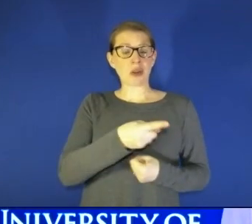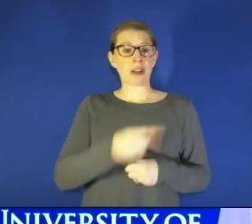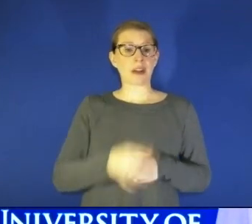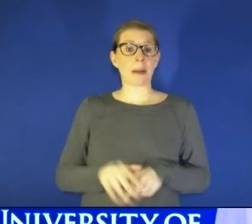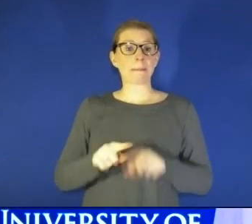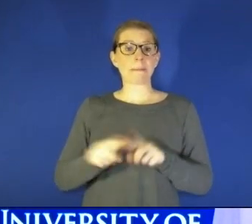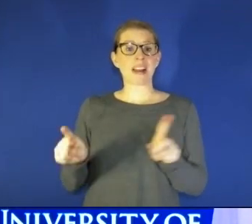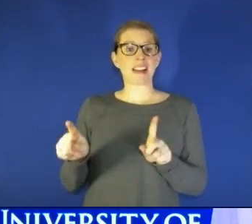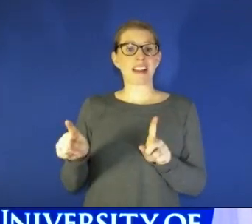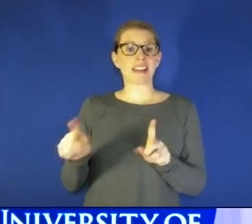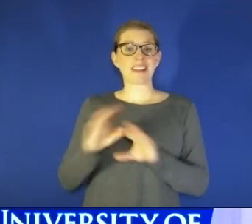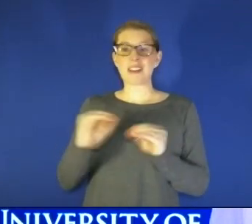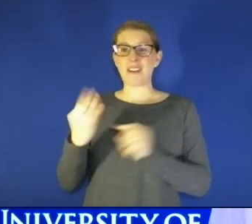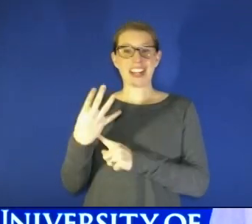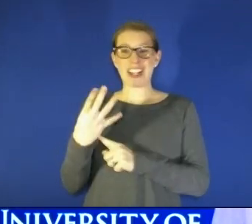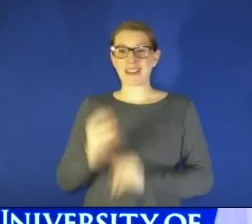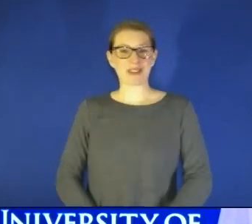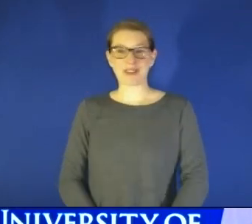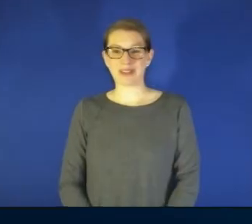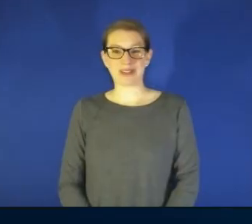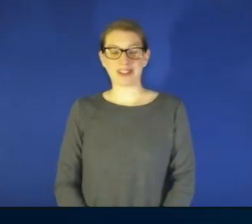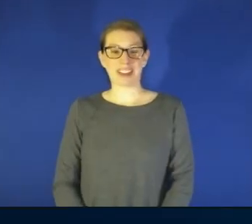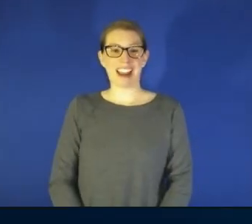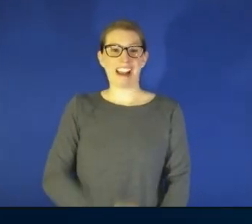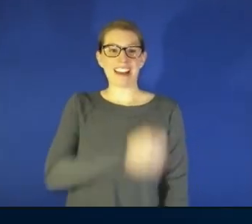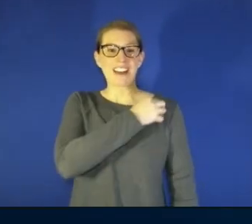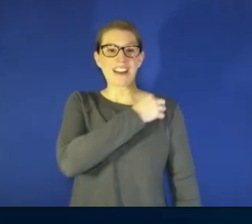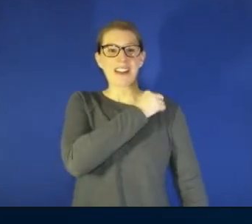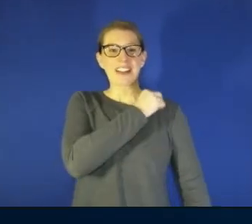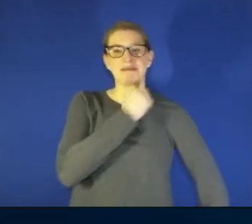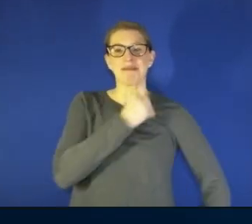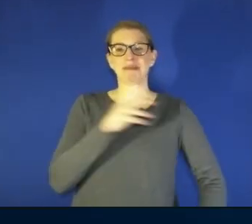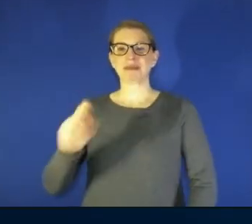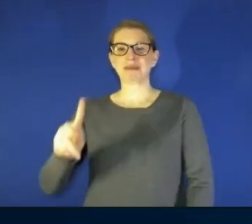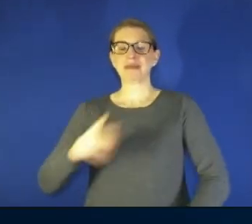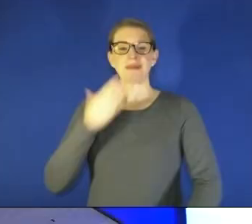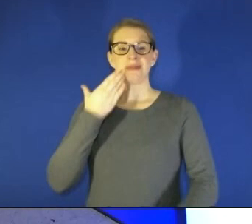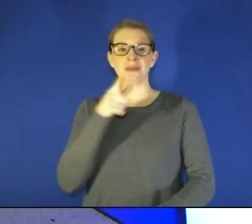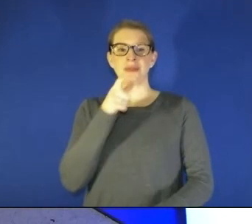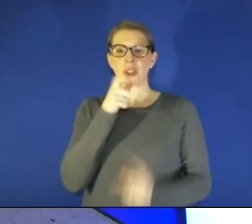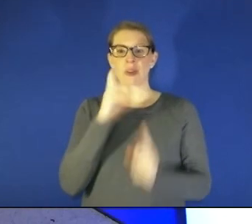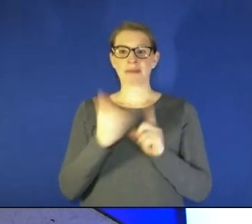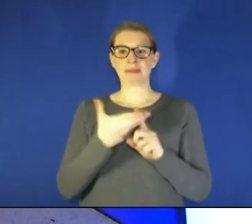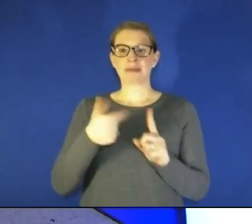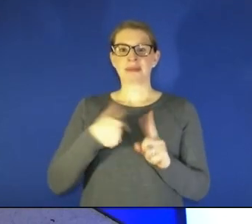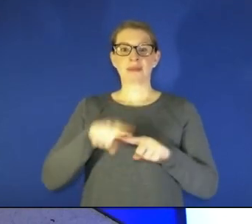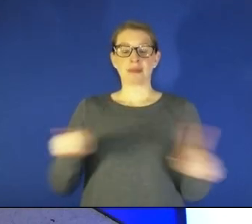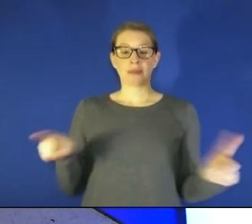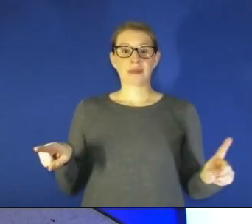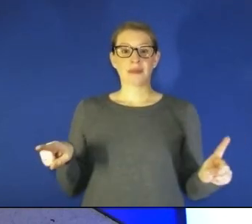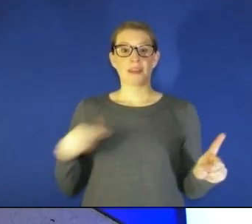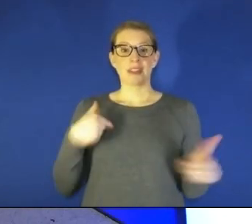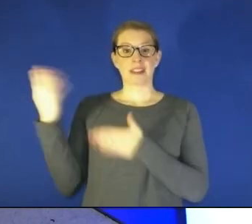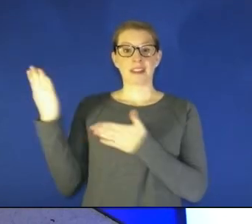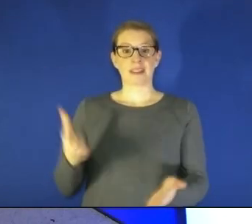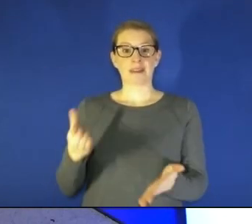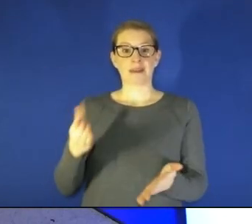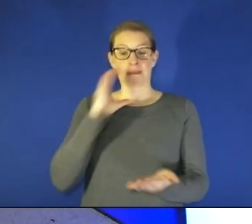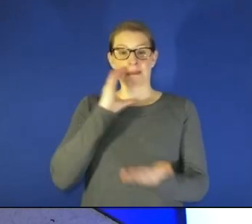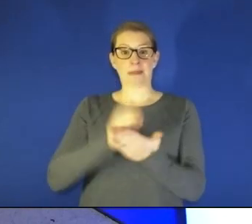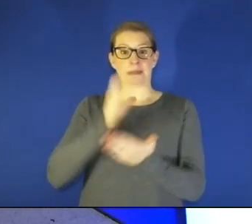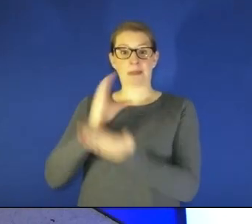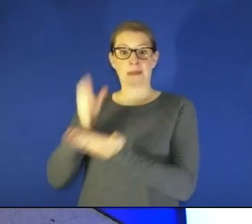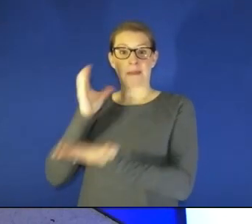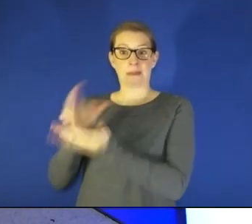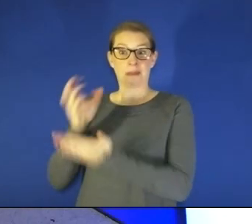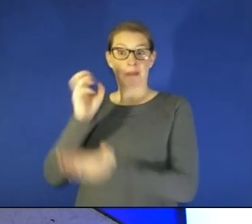be no video. Okay. Well, here comes. Okay. I don't know who talked me into this, but I brought along some photos. Okay. I love it. And